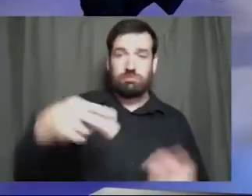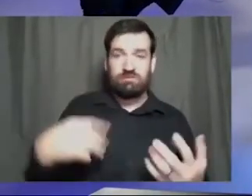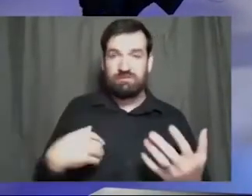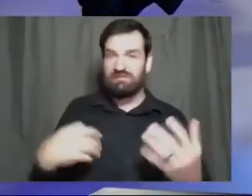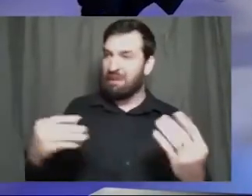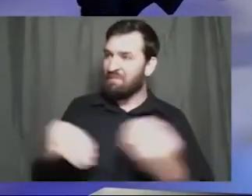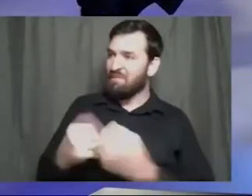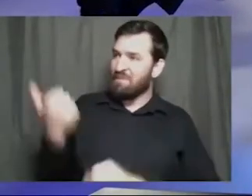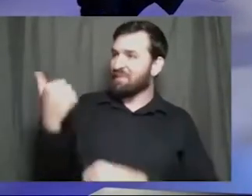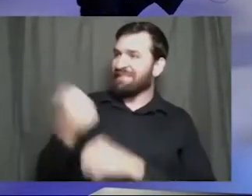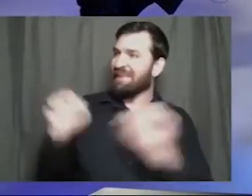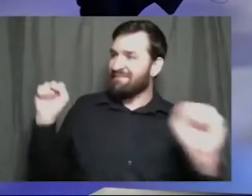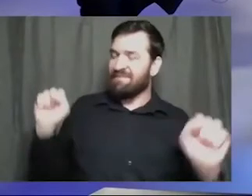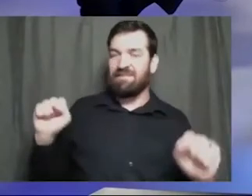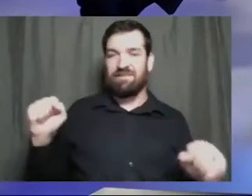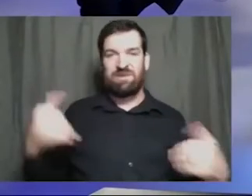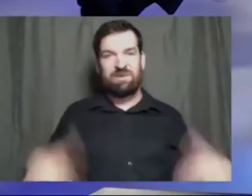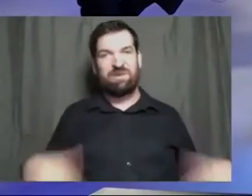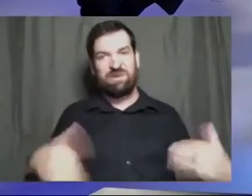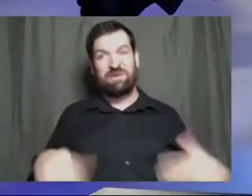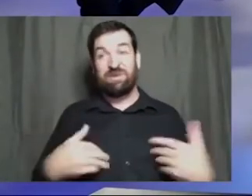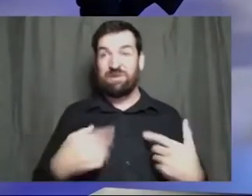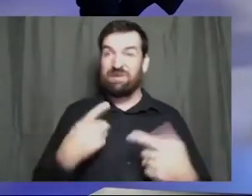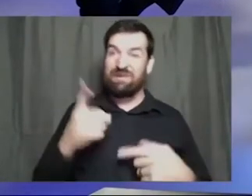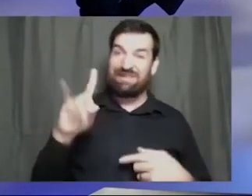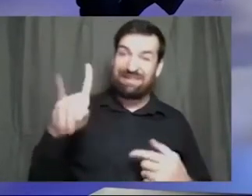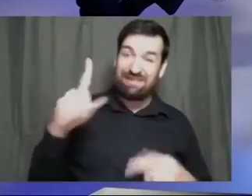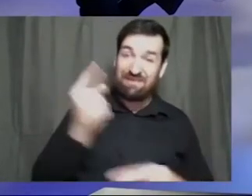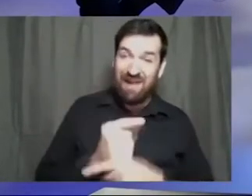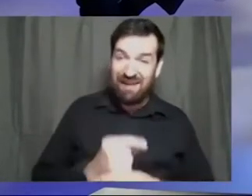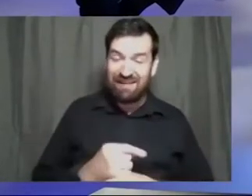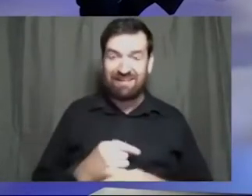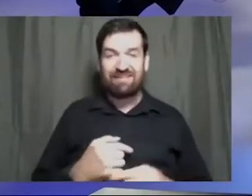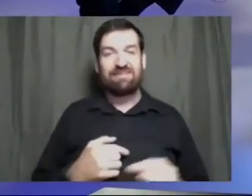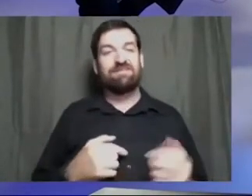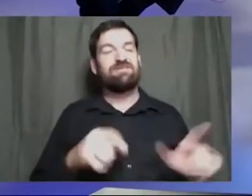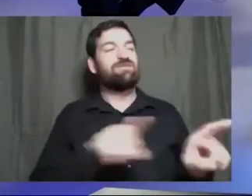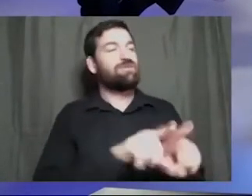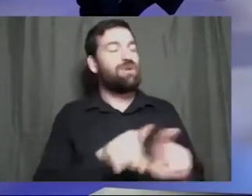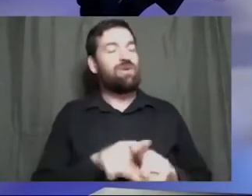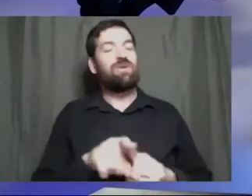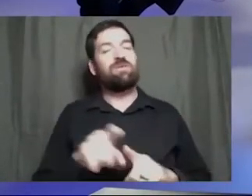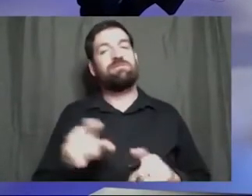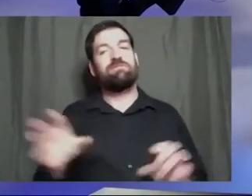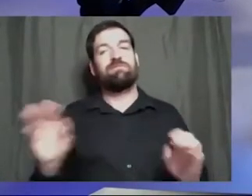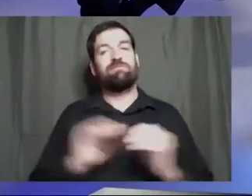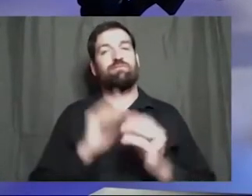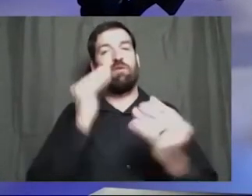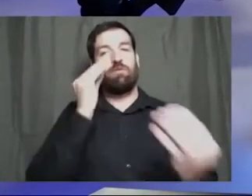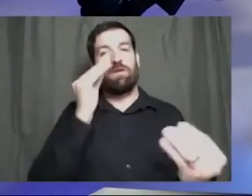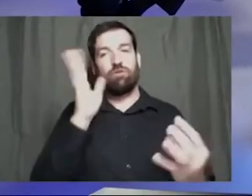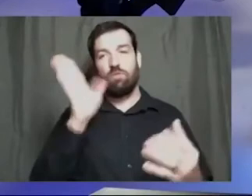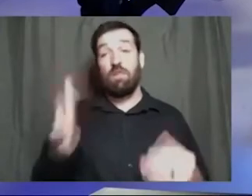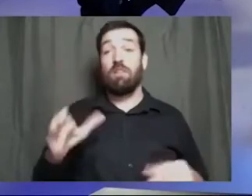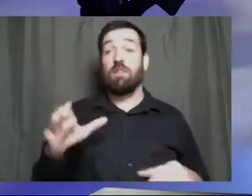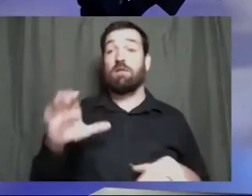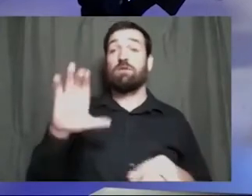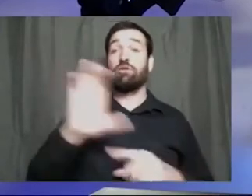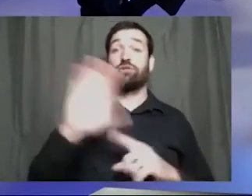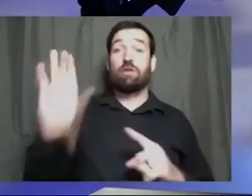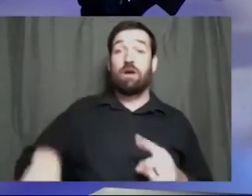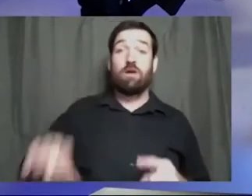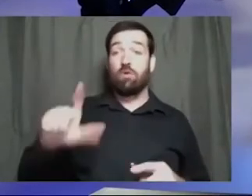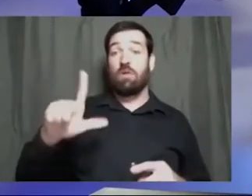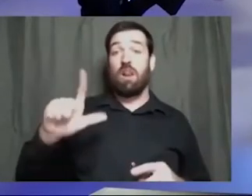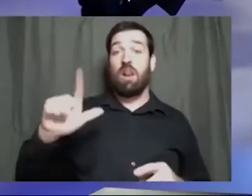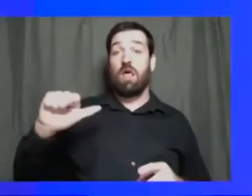like, wait, I did this right for once. So, well, this is also one of those things. We're going to have more information over time. What, Chicago, they had the Lollapalooza last week, and if there's a